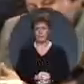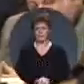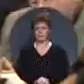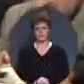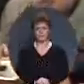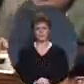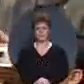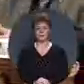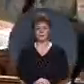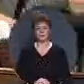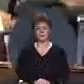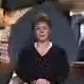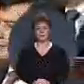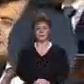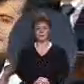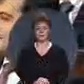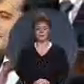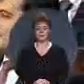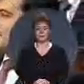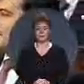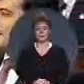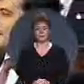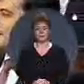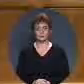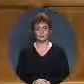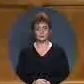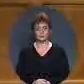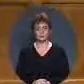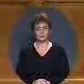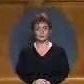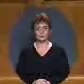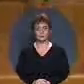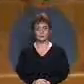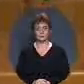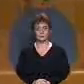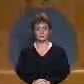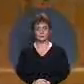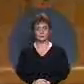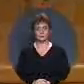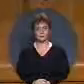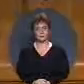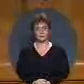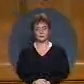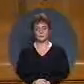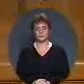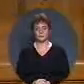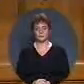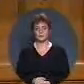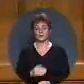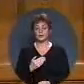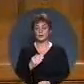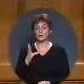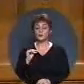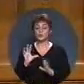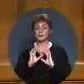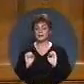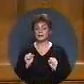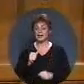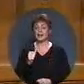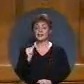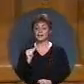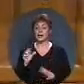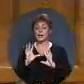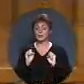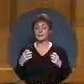to bring the problems to the House if there are problems, but right now there aren't any. Thank you, Mr. Speaker. Mr. Speaker, yesterday the President of the Treasury Board said the